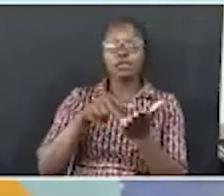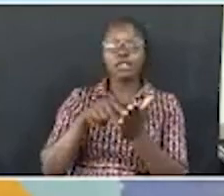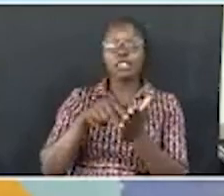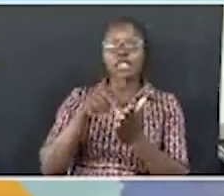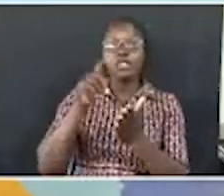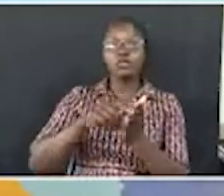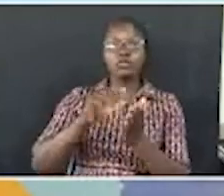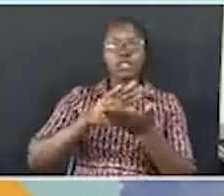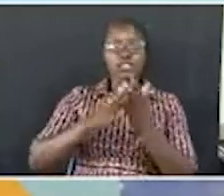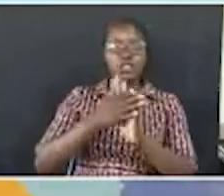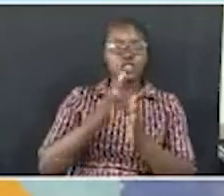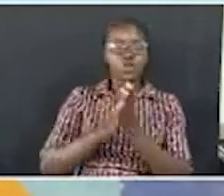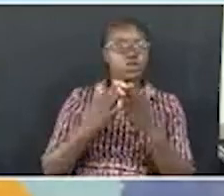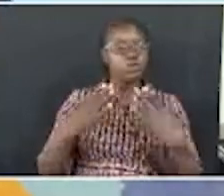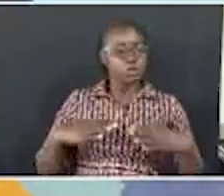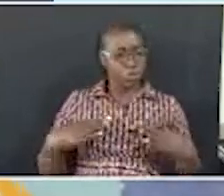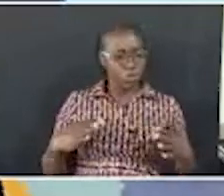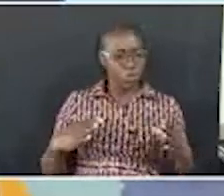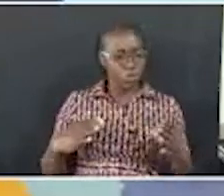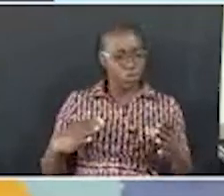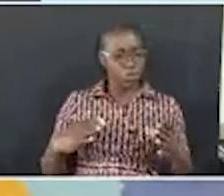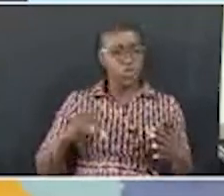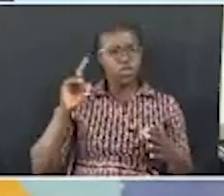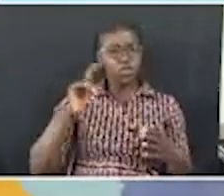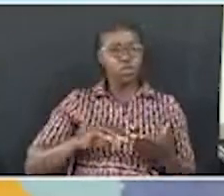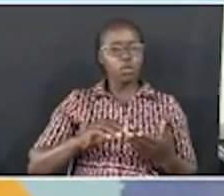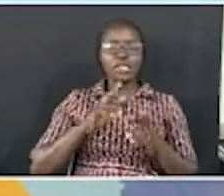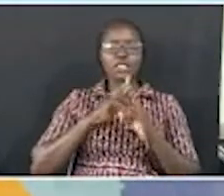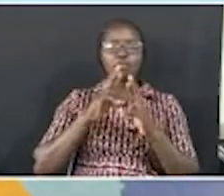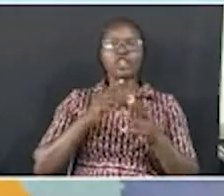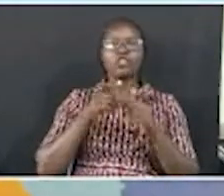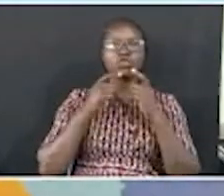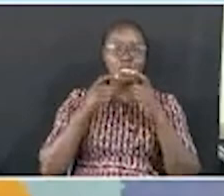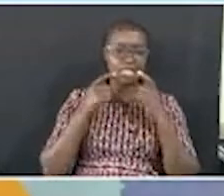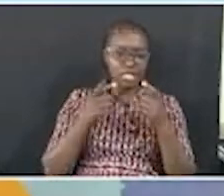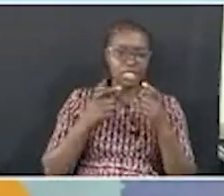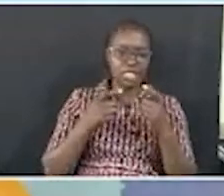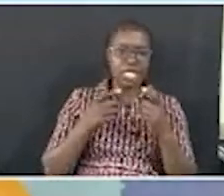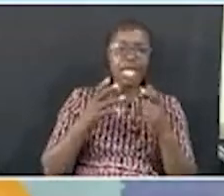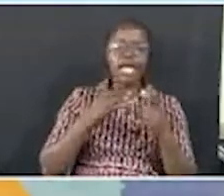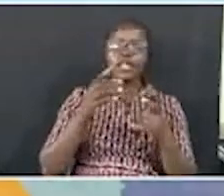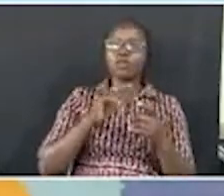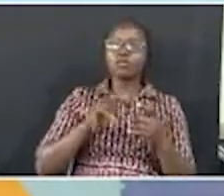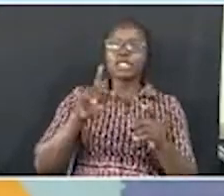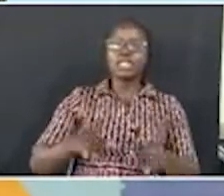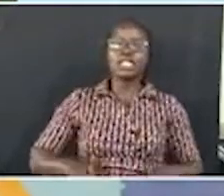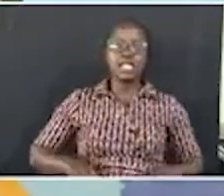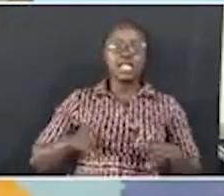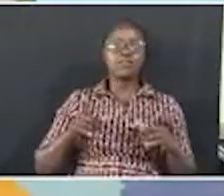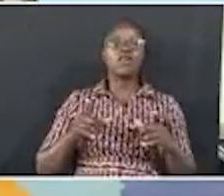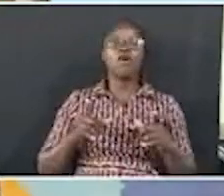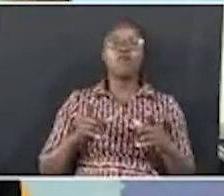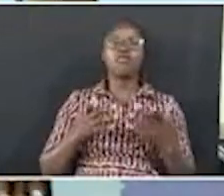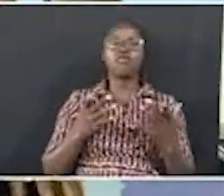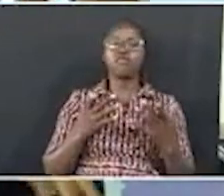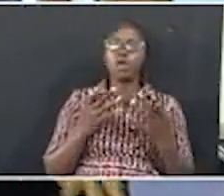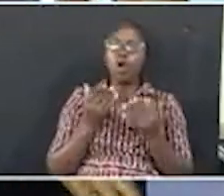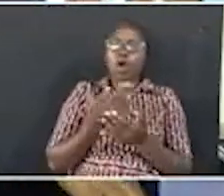must reconcile with the people. You must repent your sins and you must live a life of piety.